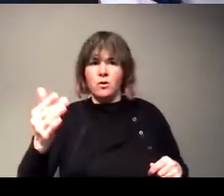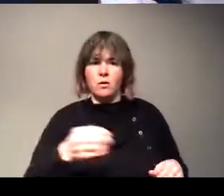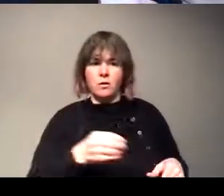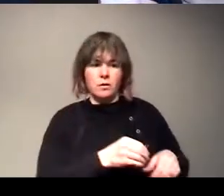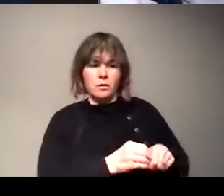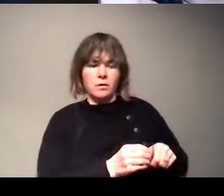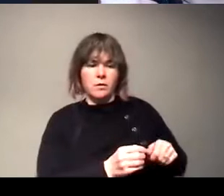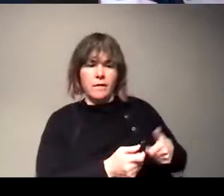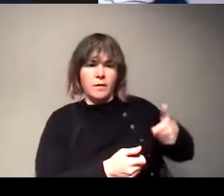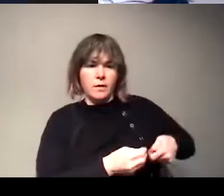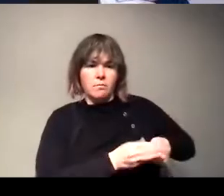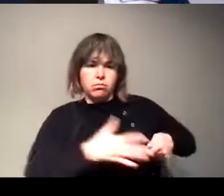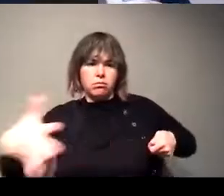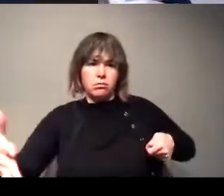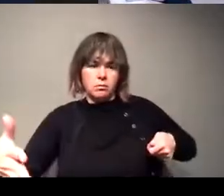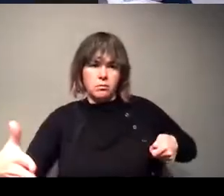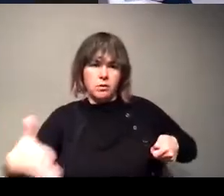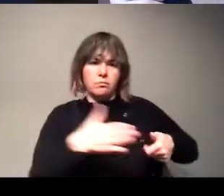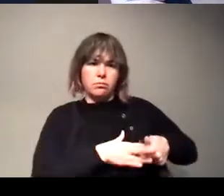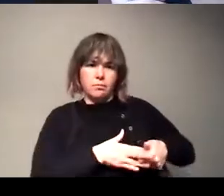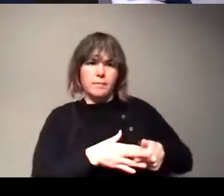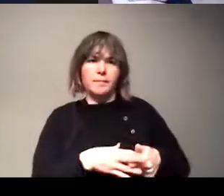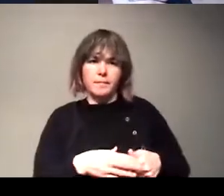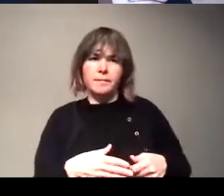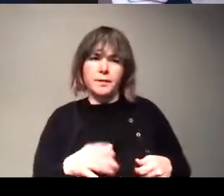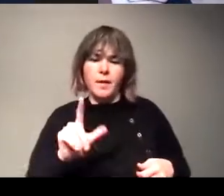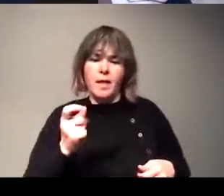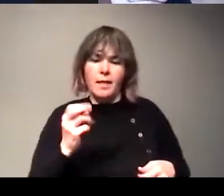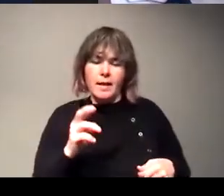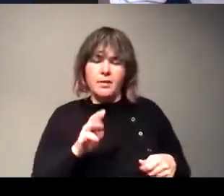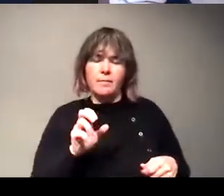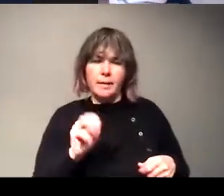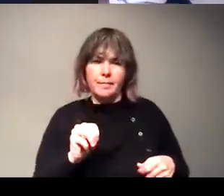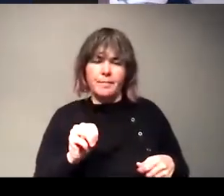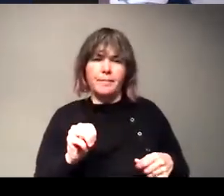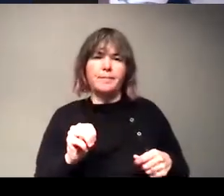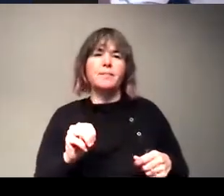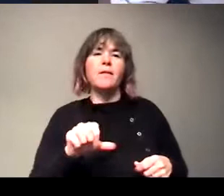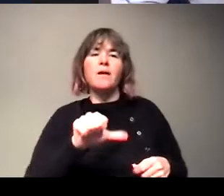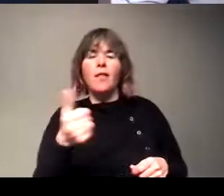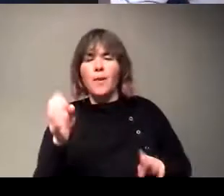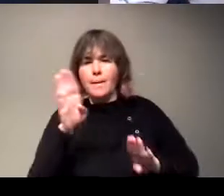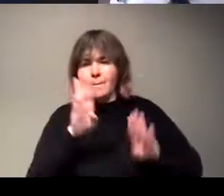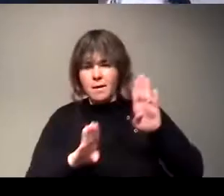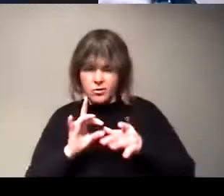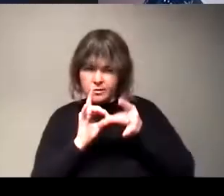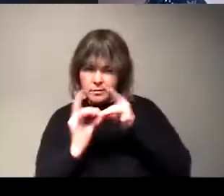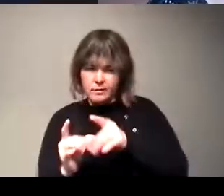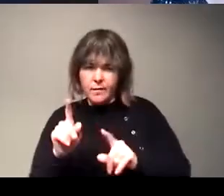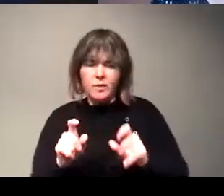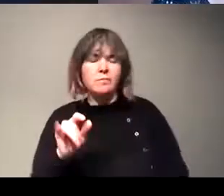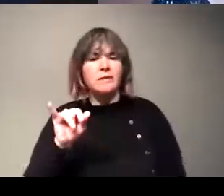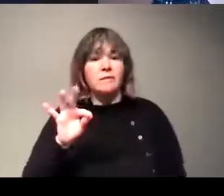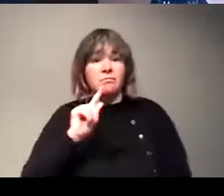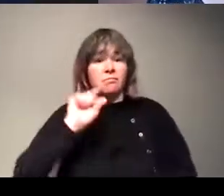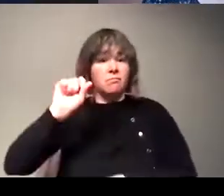laser back. And so you'll get that laser beam. And that leads us to another bio question. If you were to